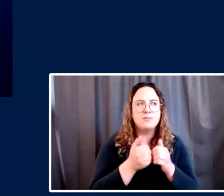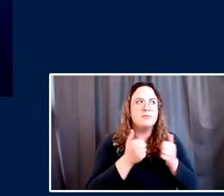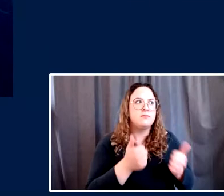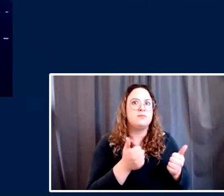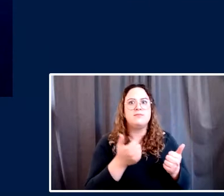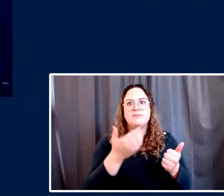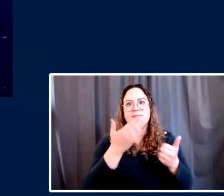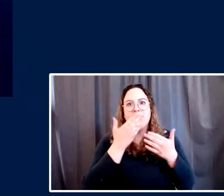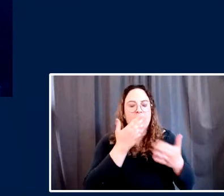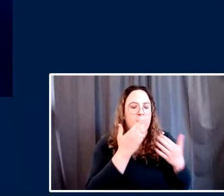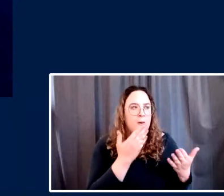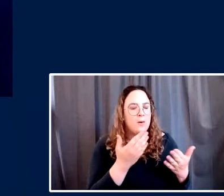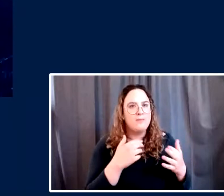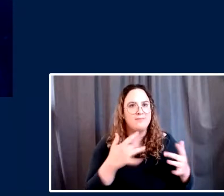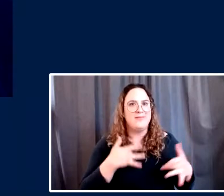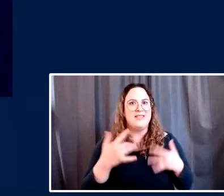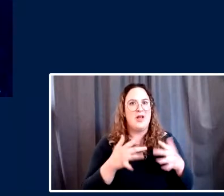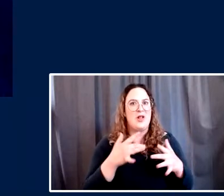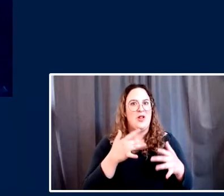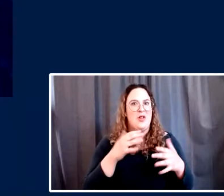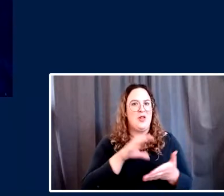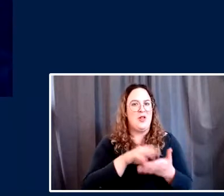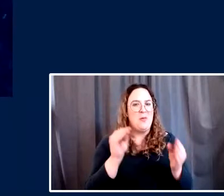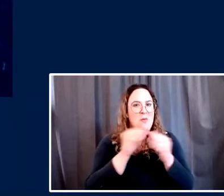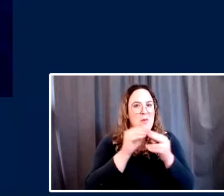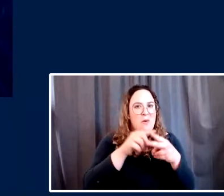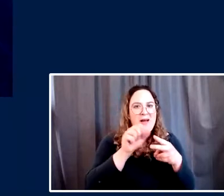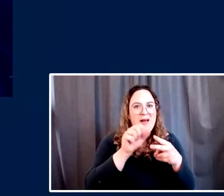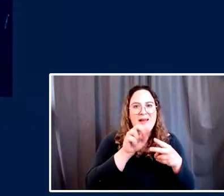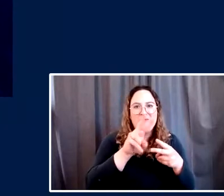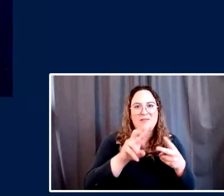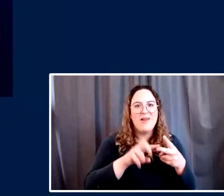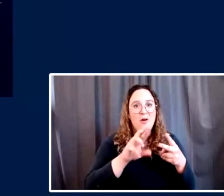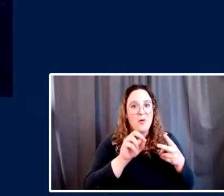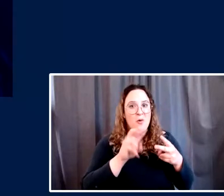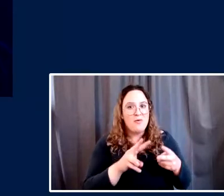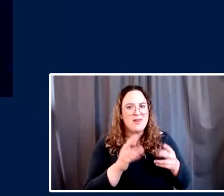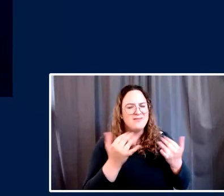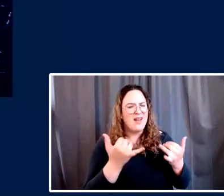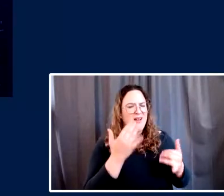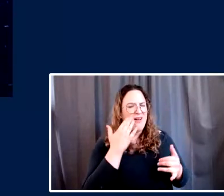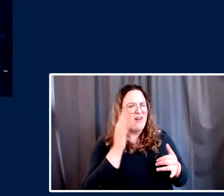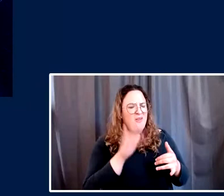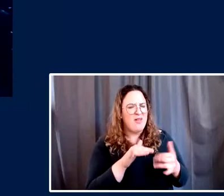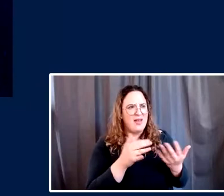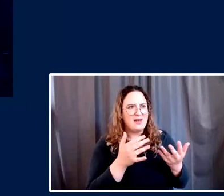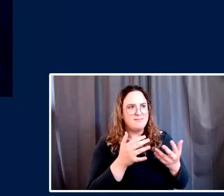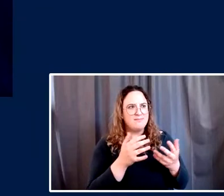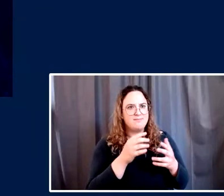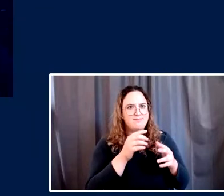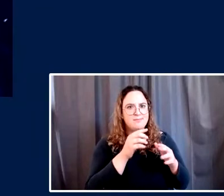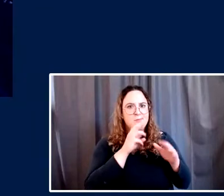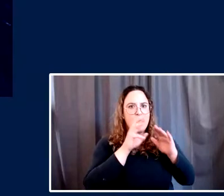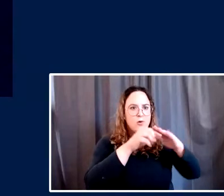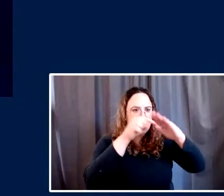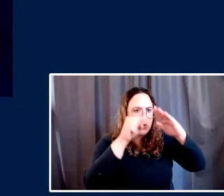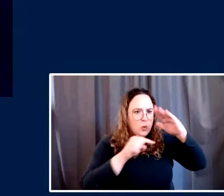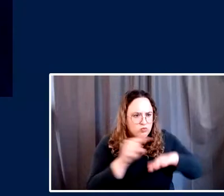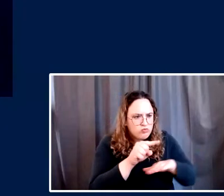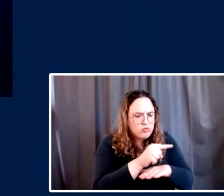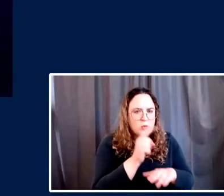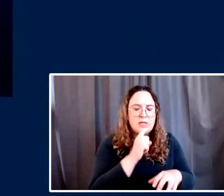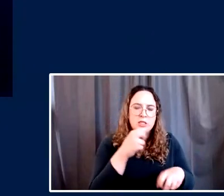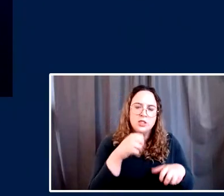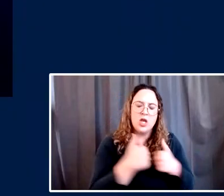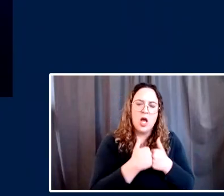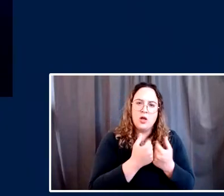today. So I know that accessing the deep is notoriously challenging. What really does it take to get down there? Well, it takes teamwork.